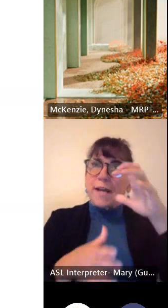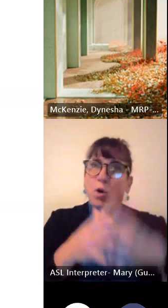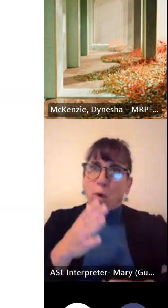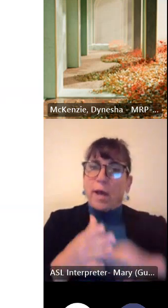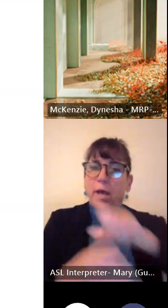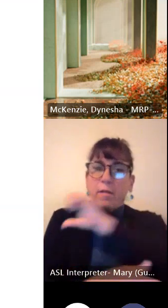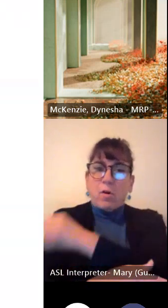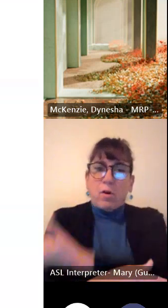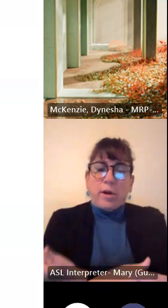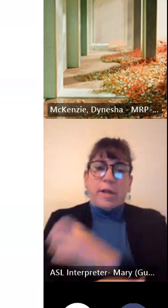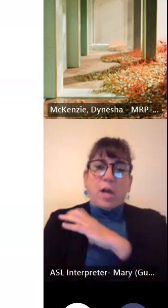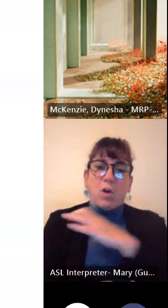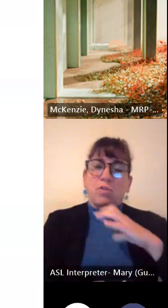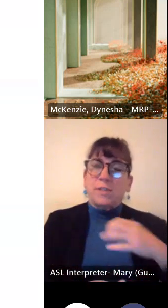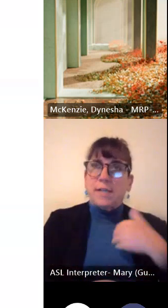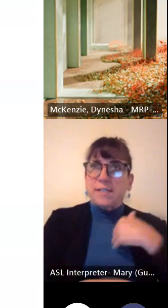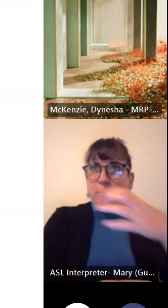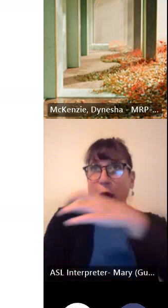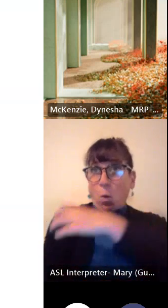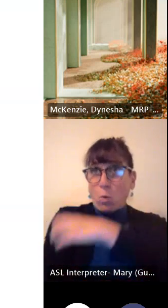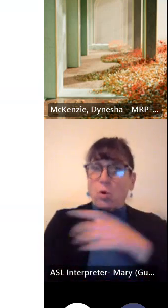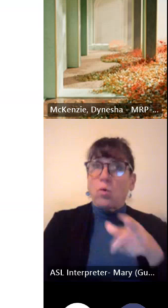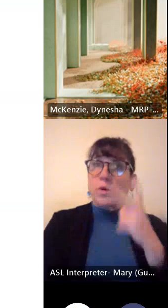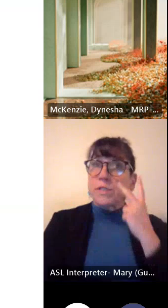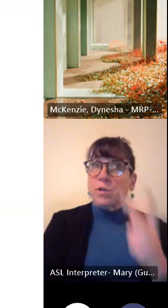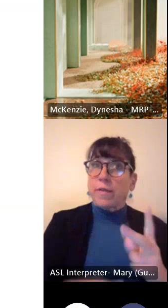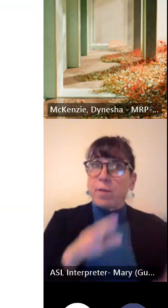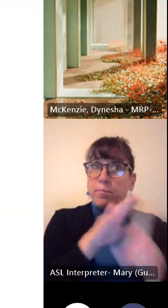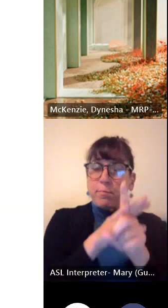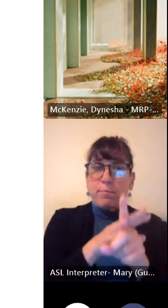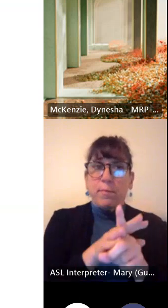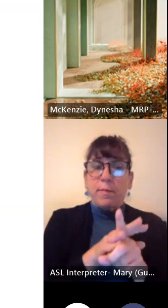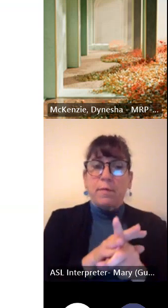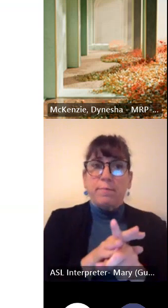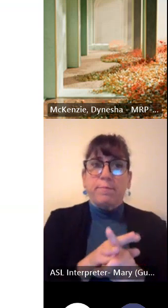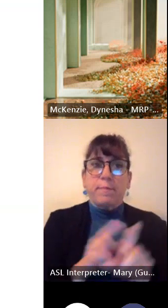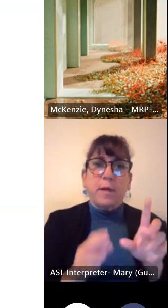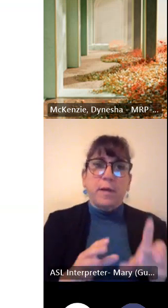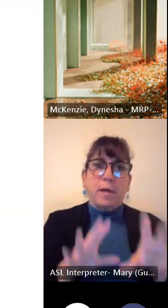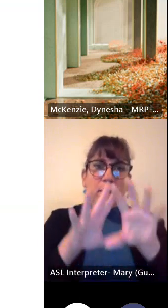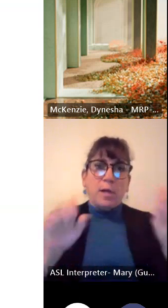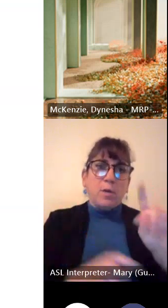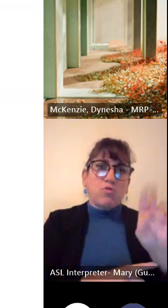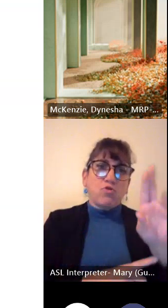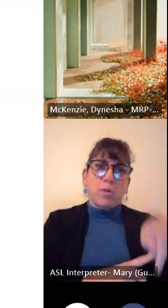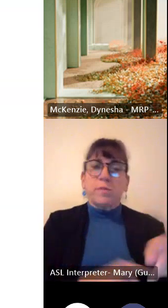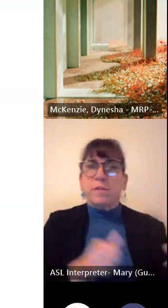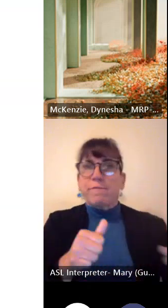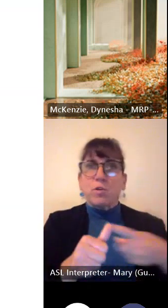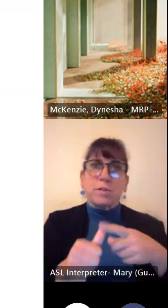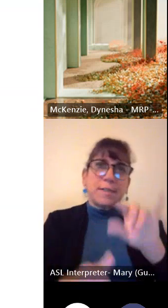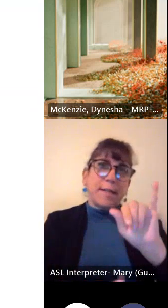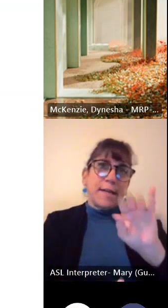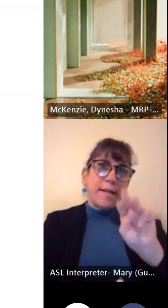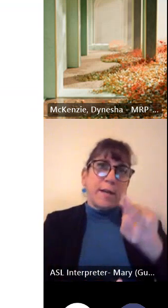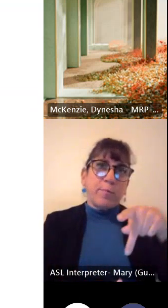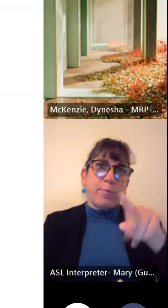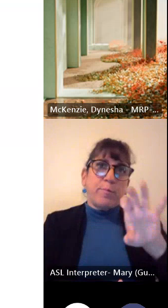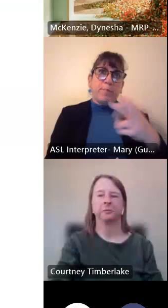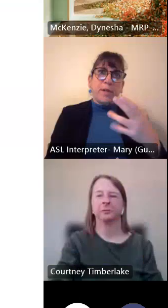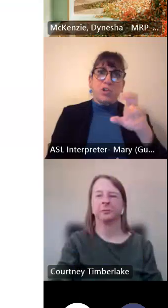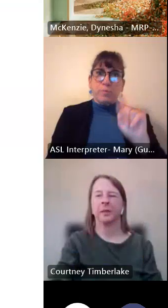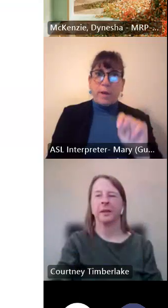purse. We also saw this come up in the context of President Trump's first impeachment as well. And